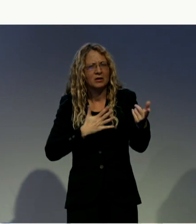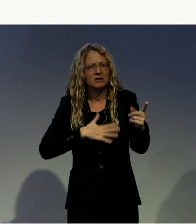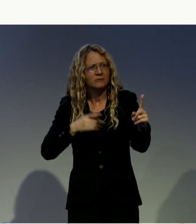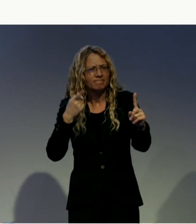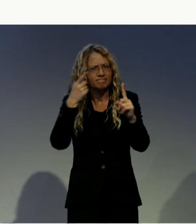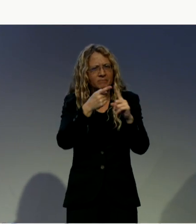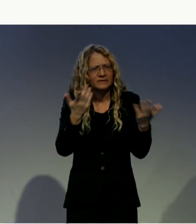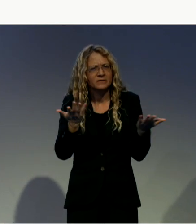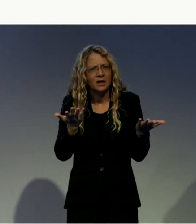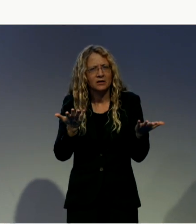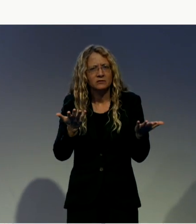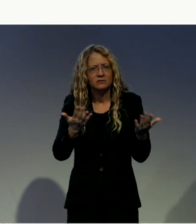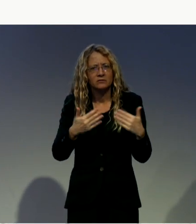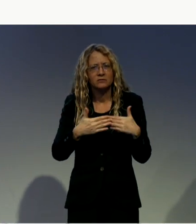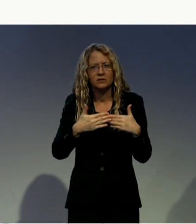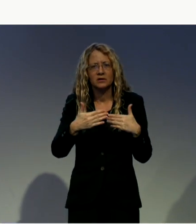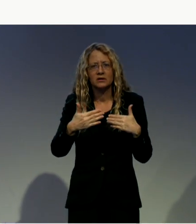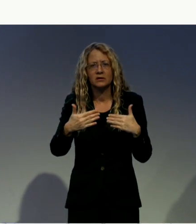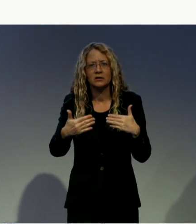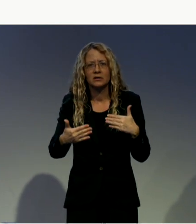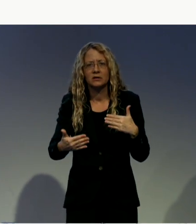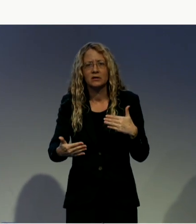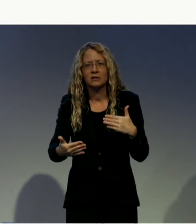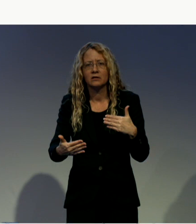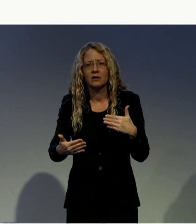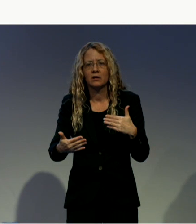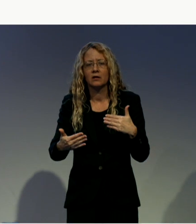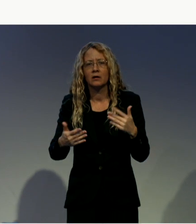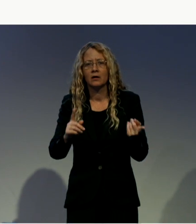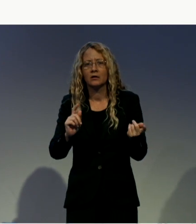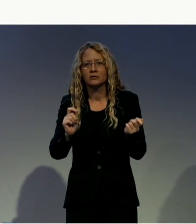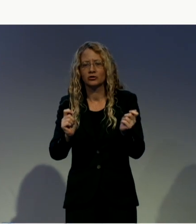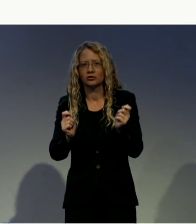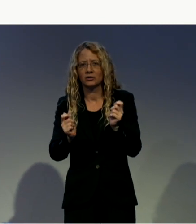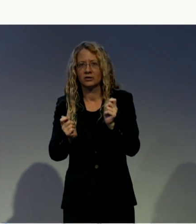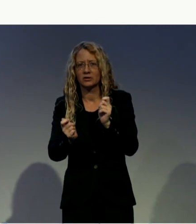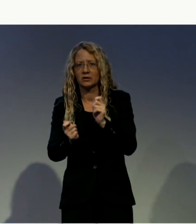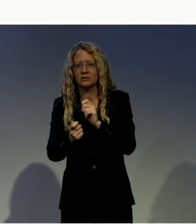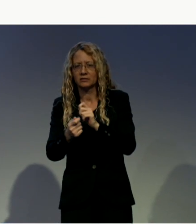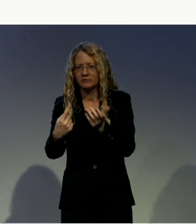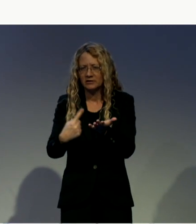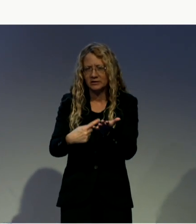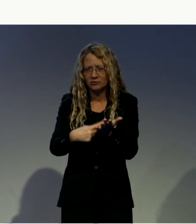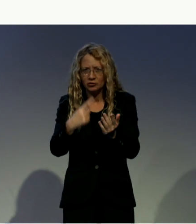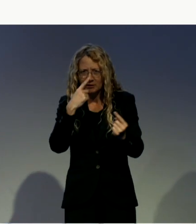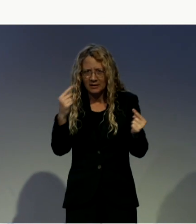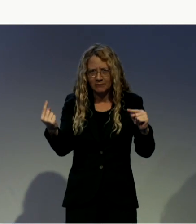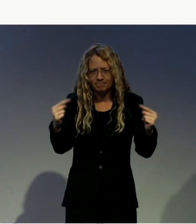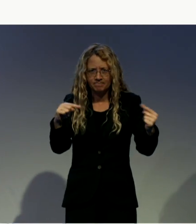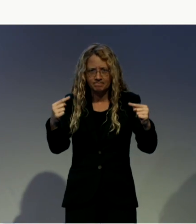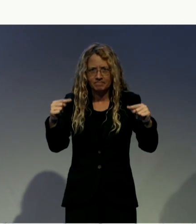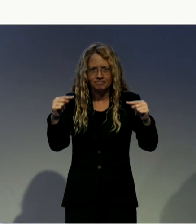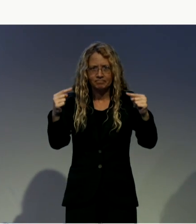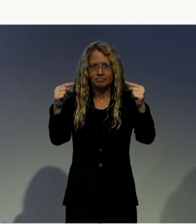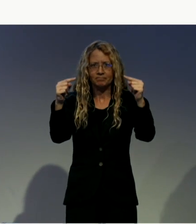was coming out and the way the guy was playing the two of them, the way they communicated, I saw very powerful, strong